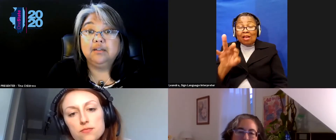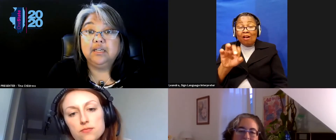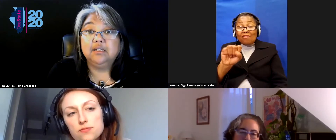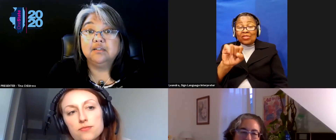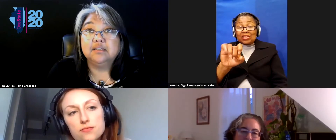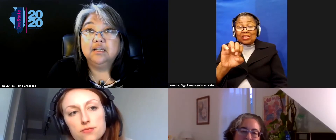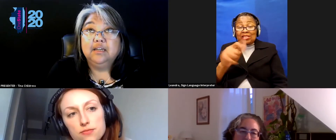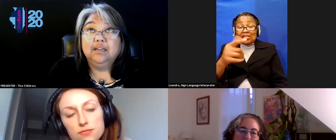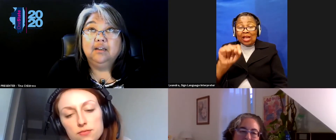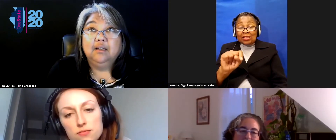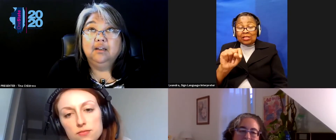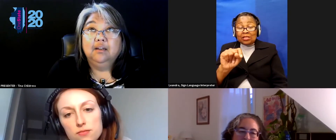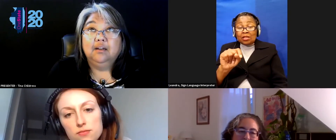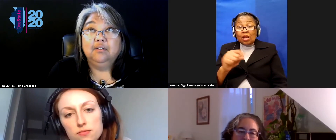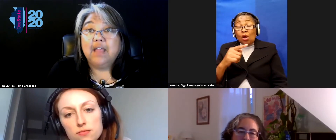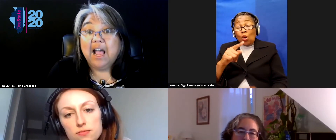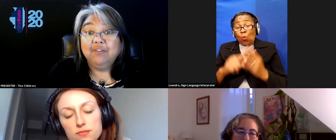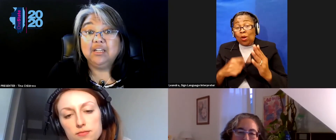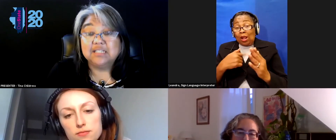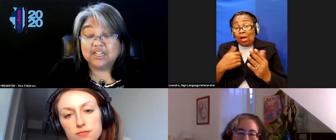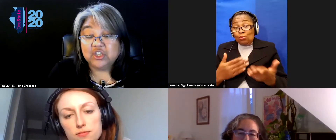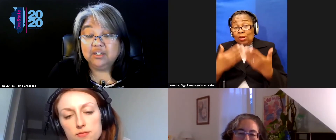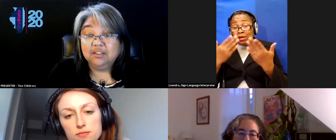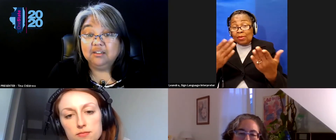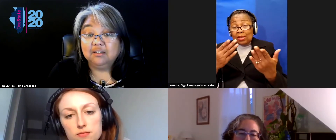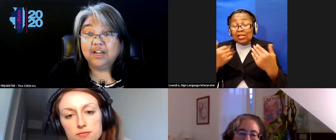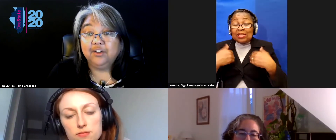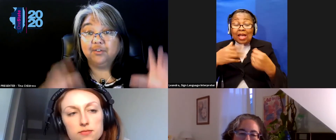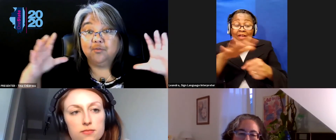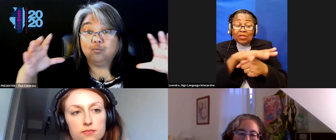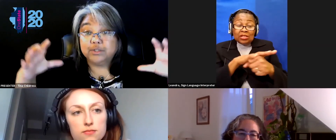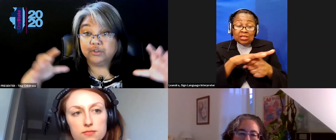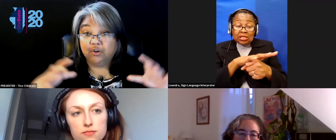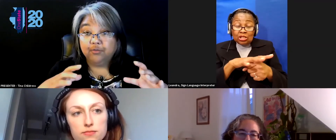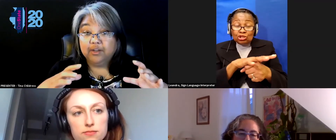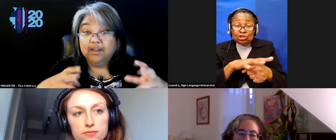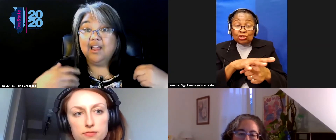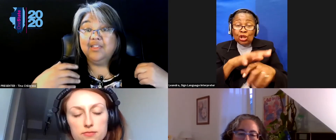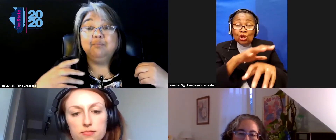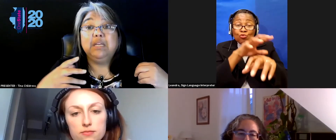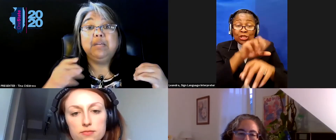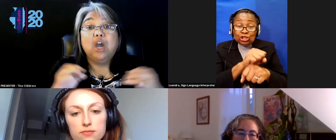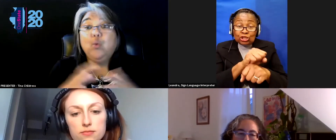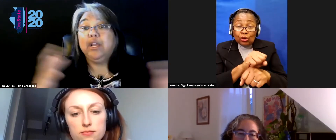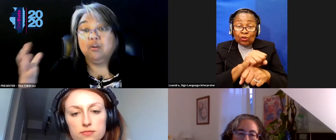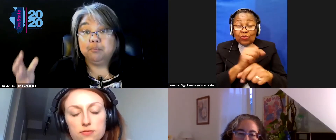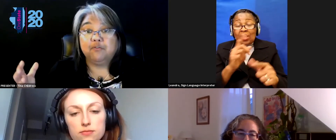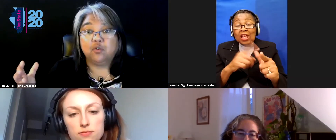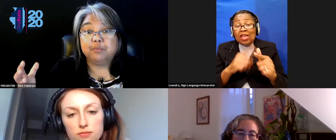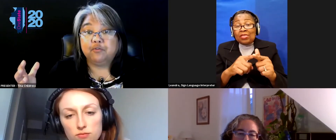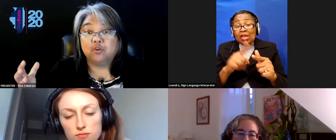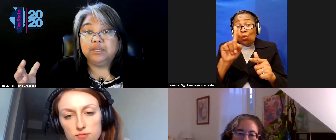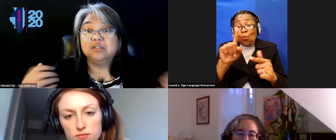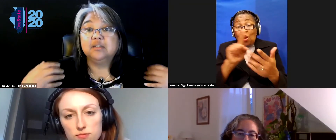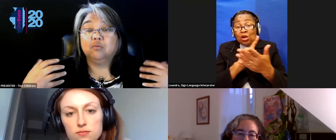recommend is having a section kind of reserved, and then maybe a week before